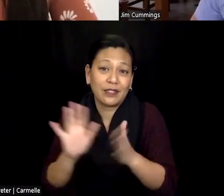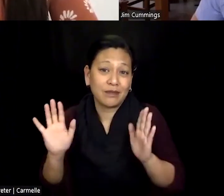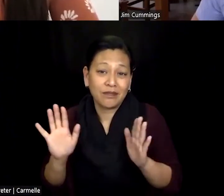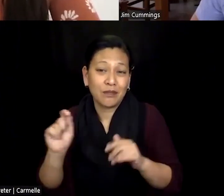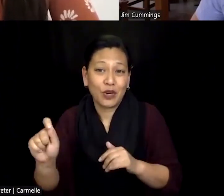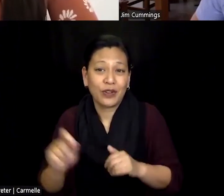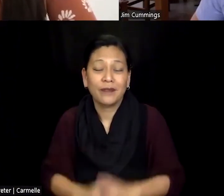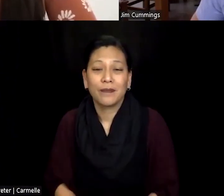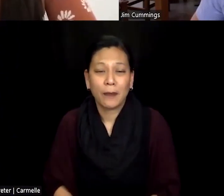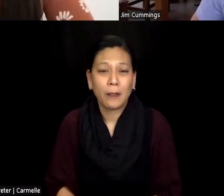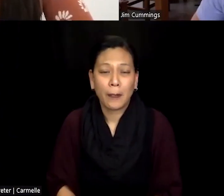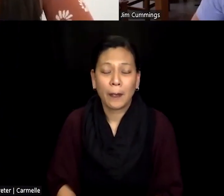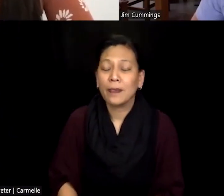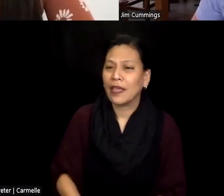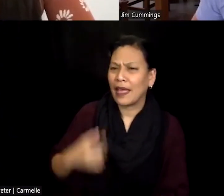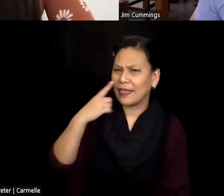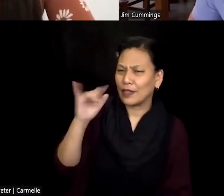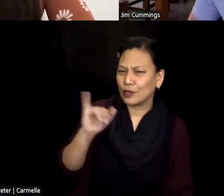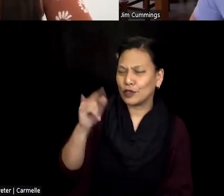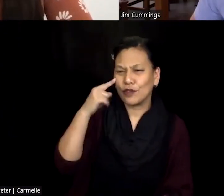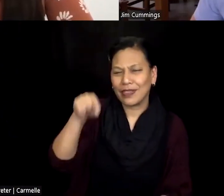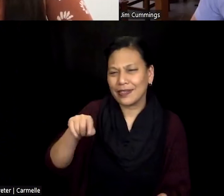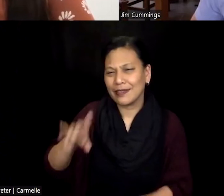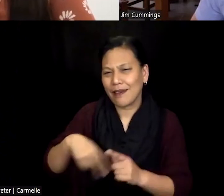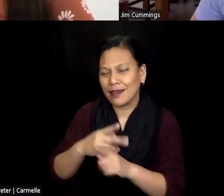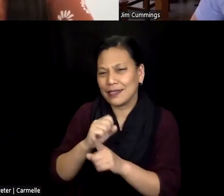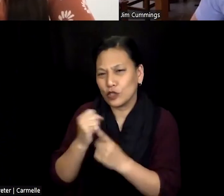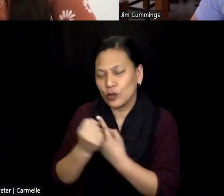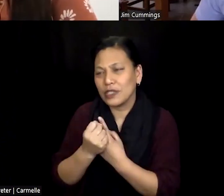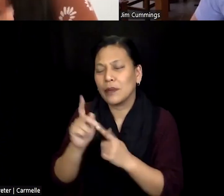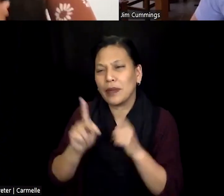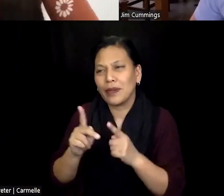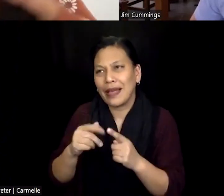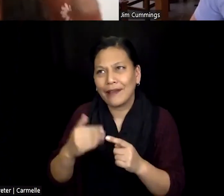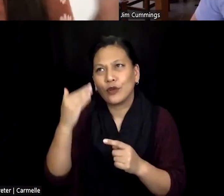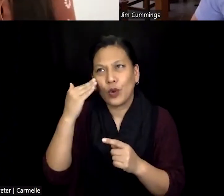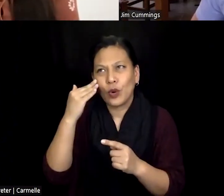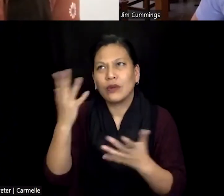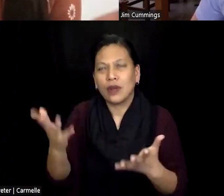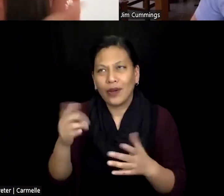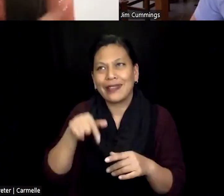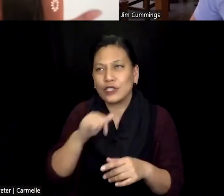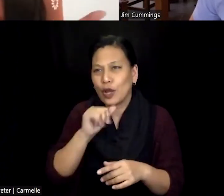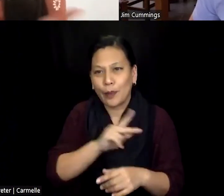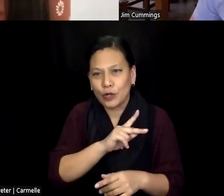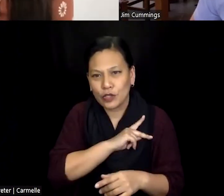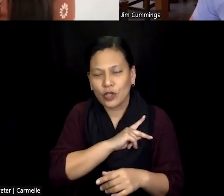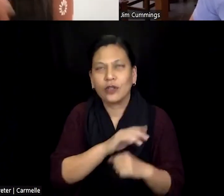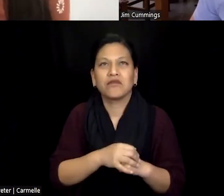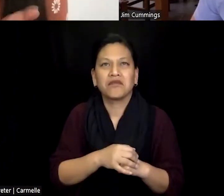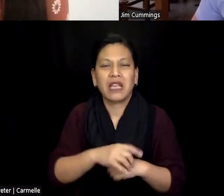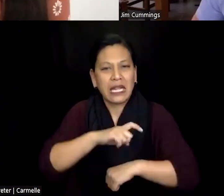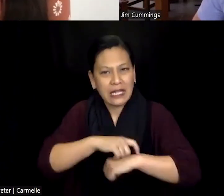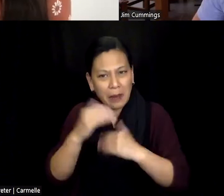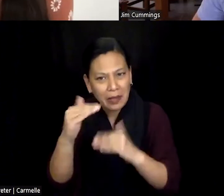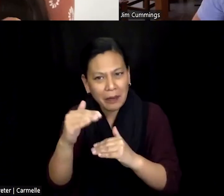and I think, you know, in these situations, people probably have to take situations with a grain of salt. No, it's nothing personal. This is just, we got a timeline, we